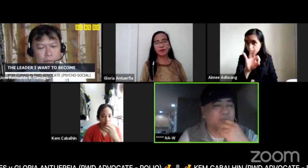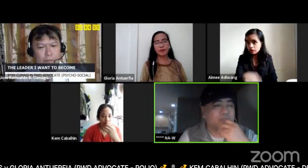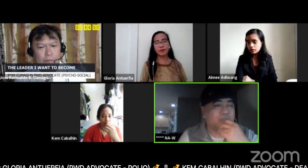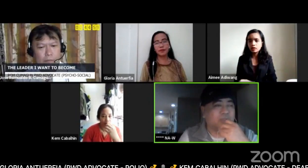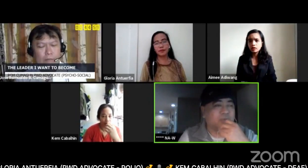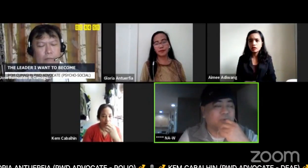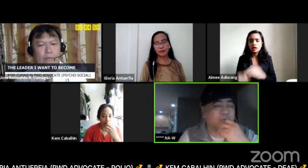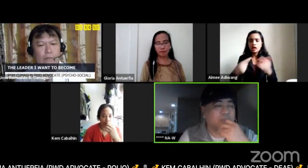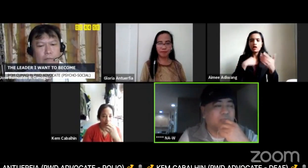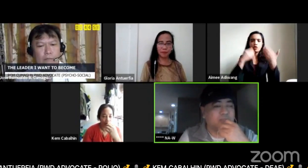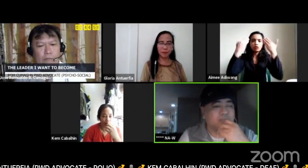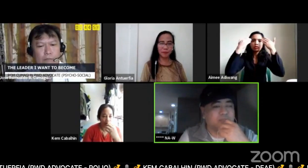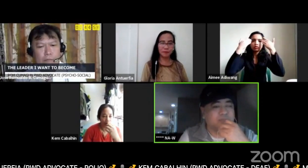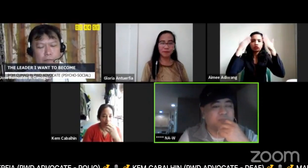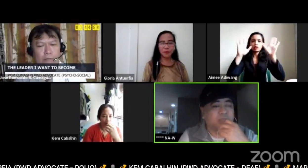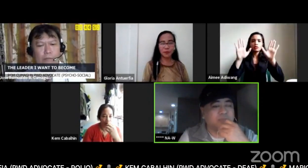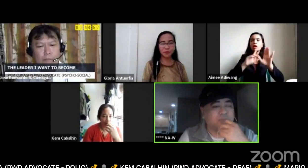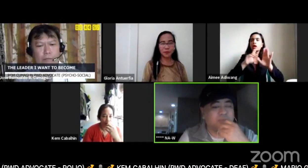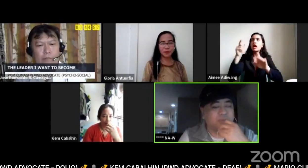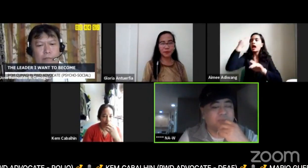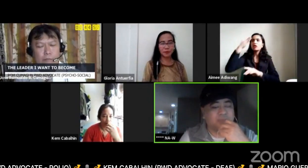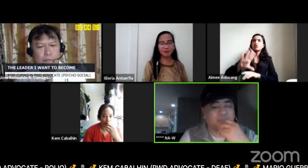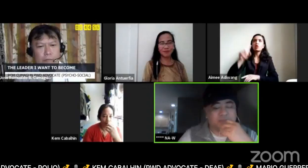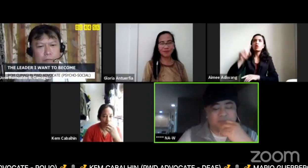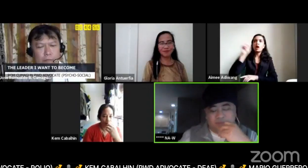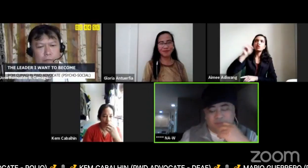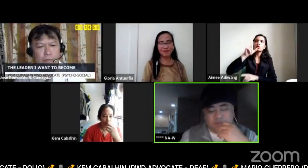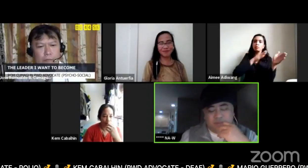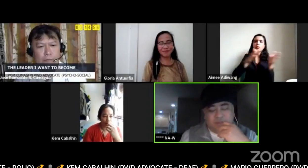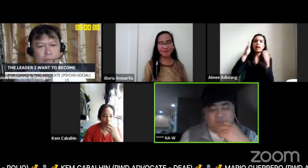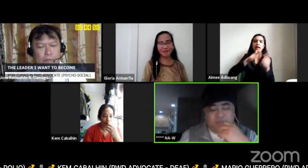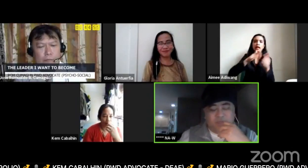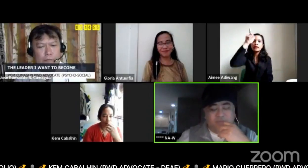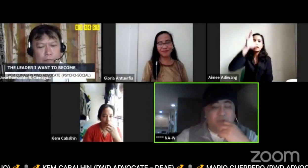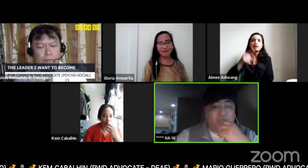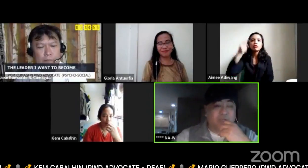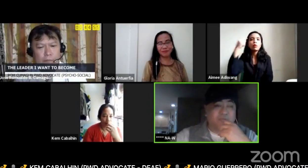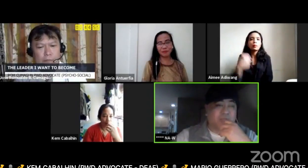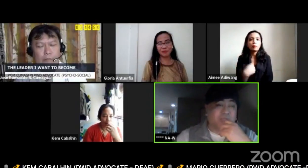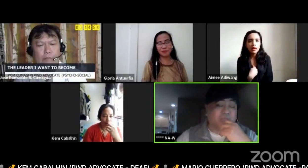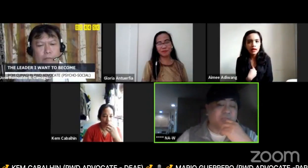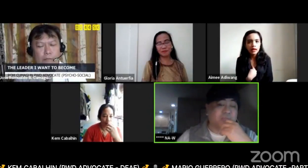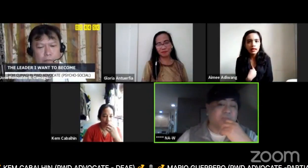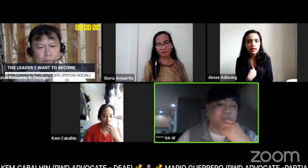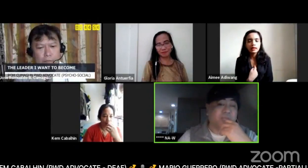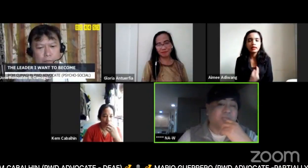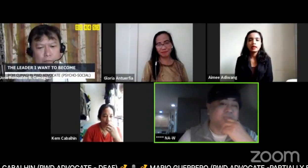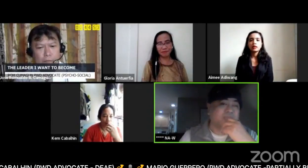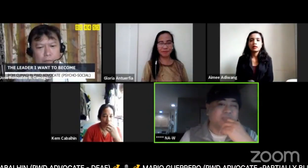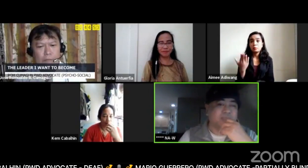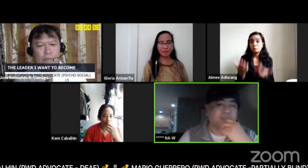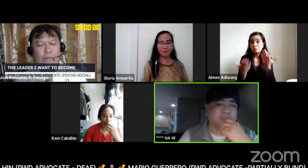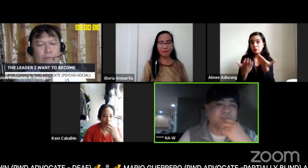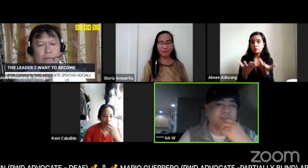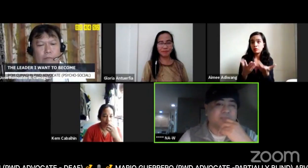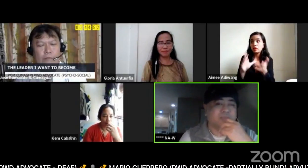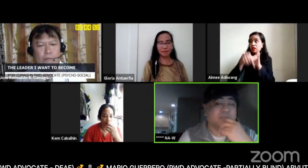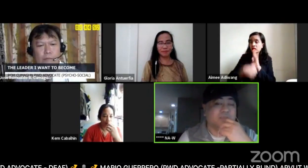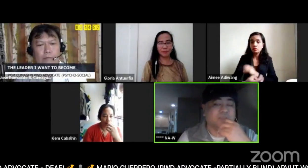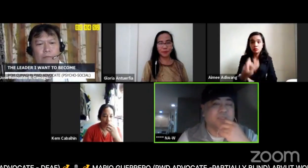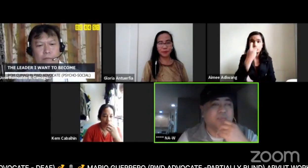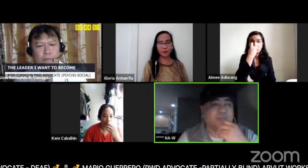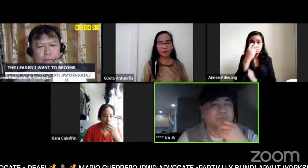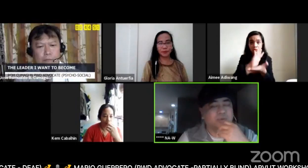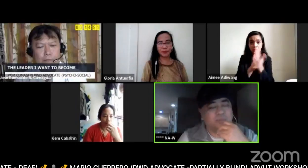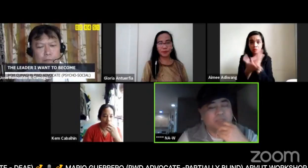I don't know what the creator or what God has plans for me, but if I live long enough, I might be blind in